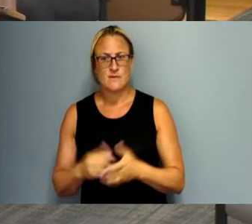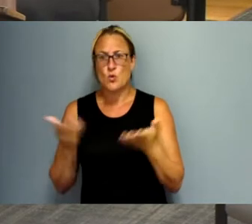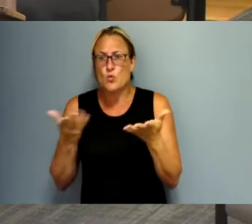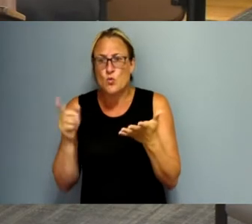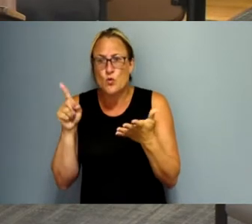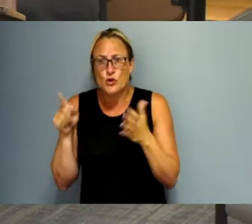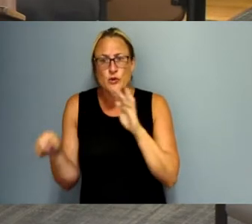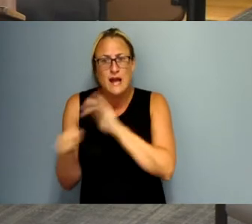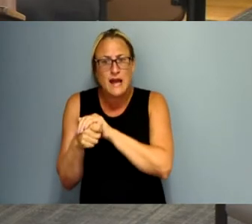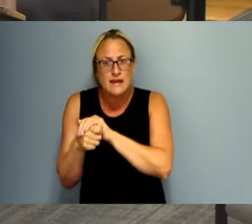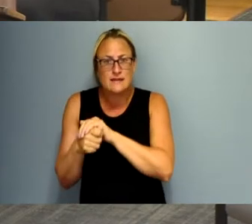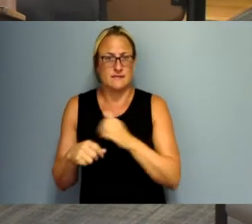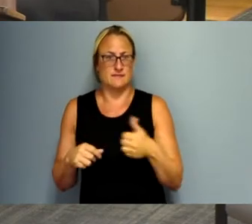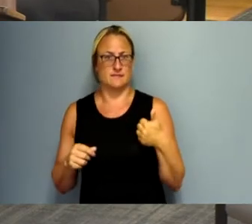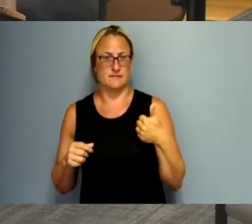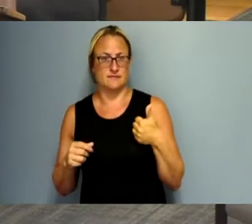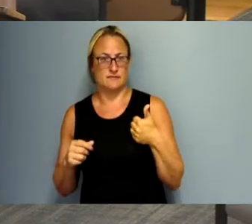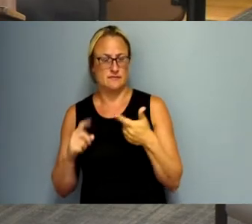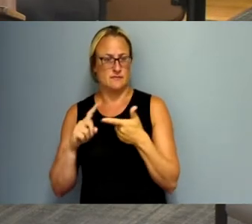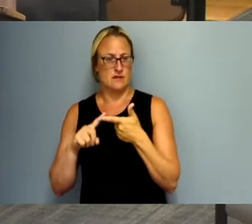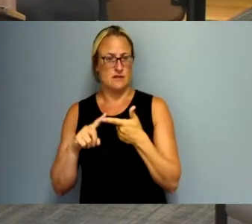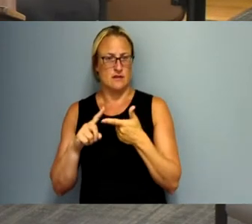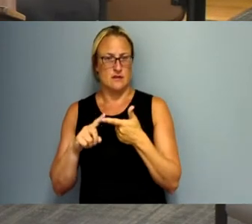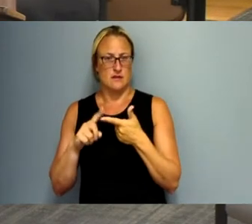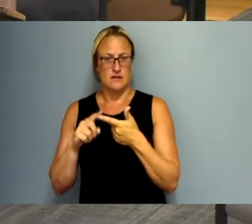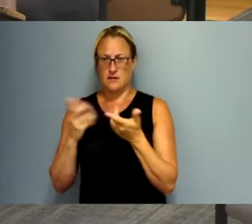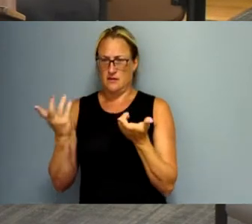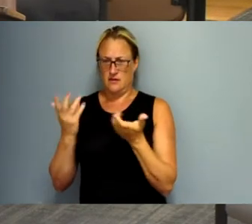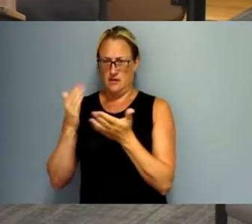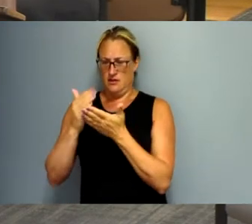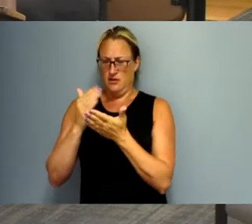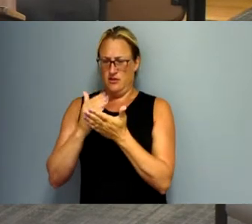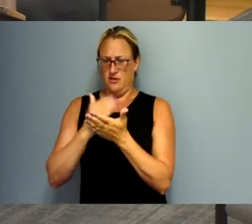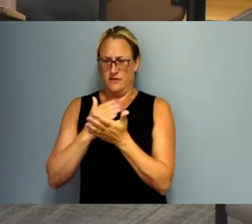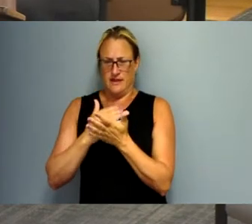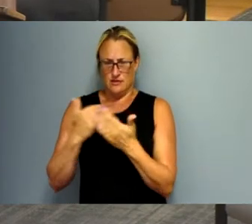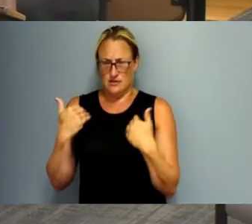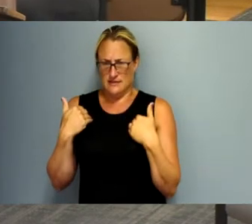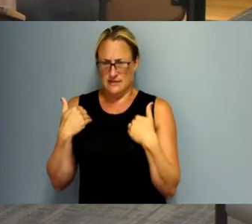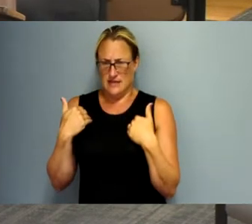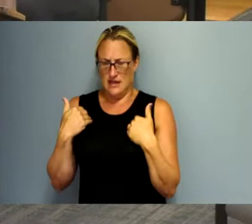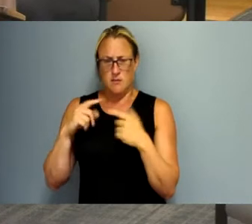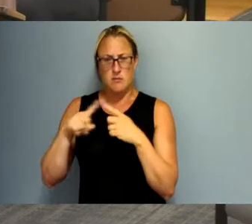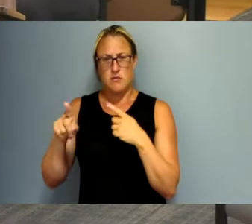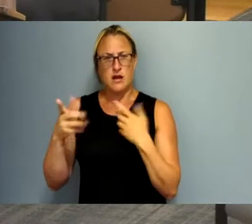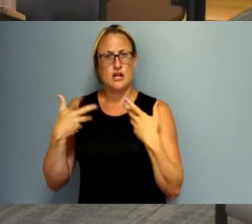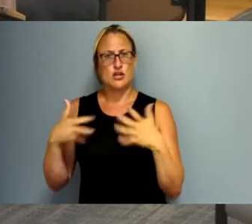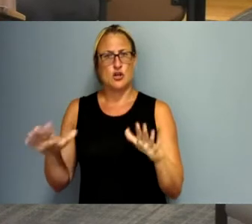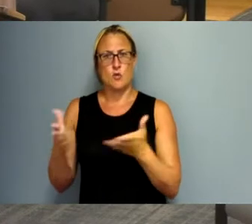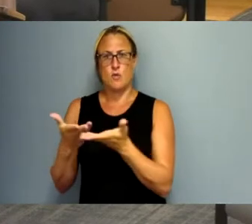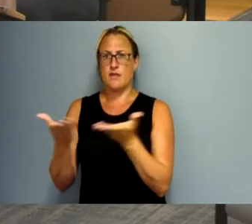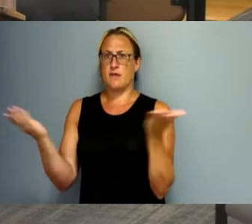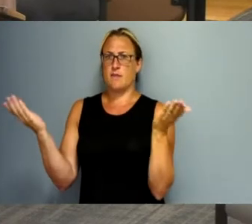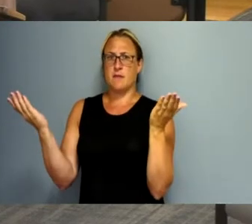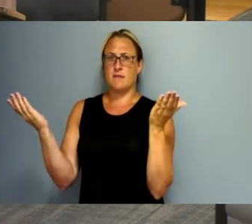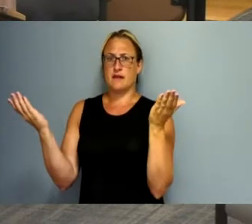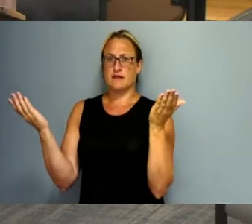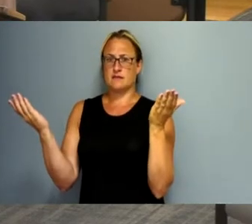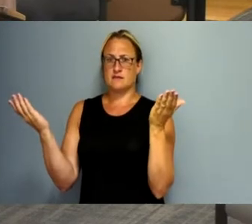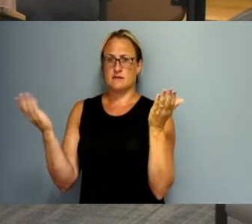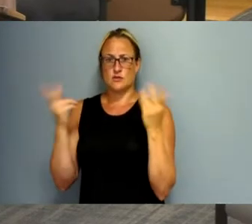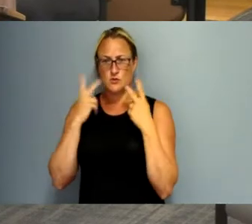hiding? What do these records contain that you don't want the public, some of who are here, to